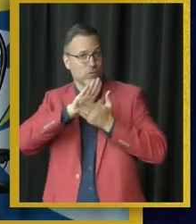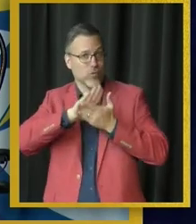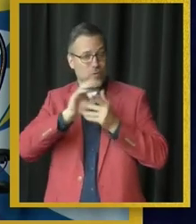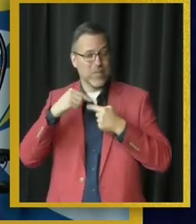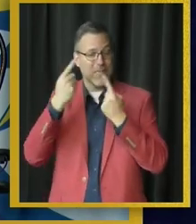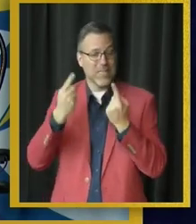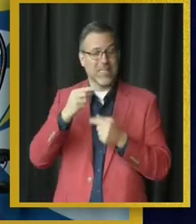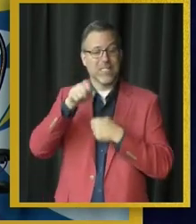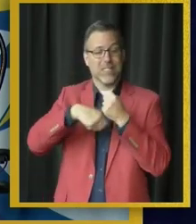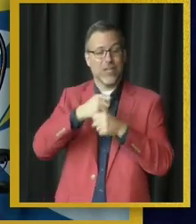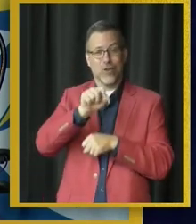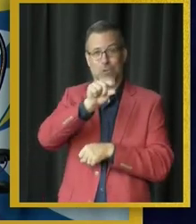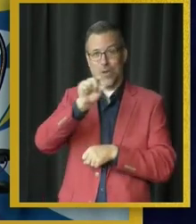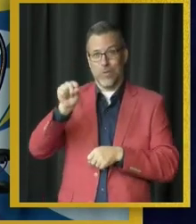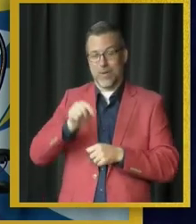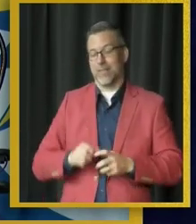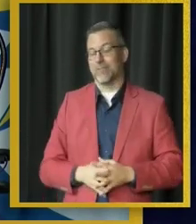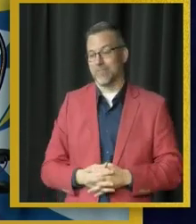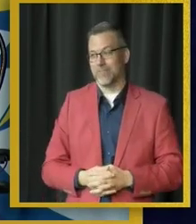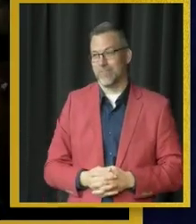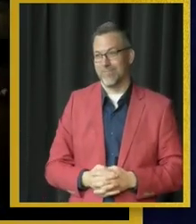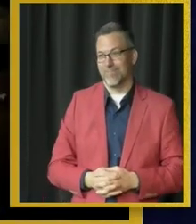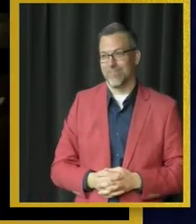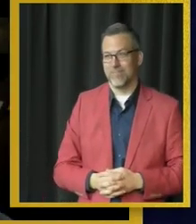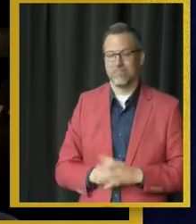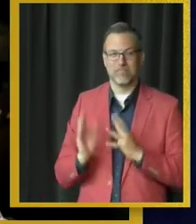2020. $500 million.